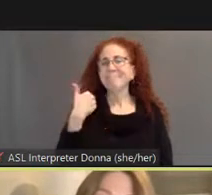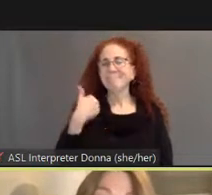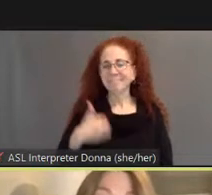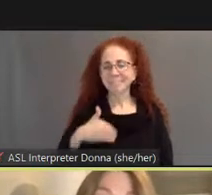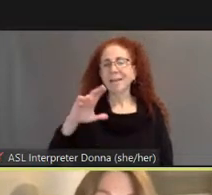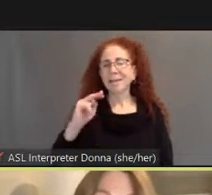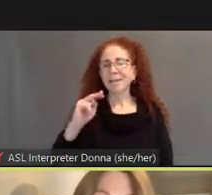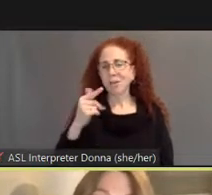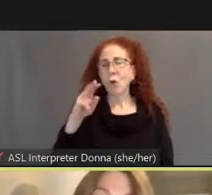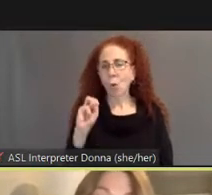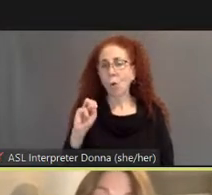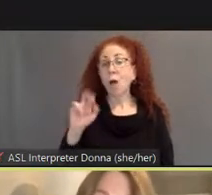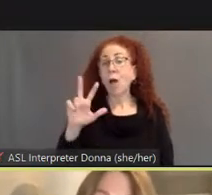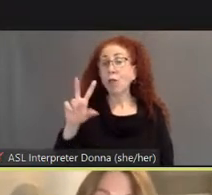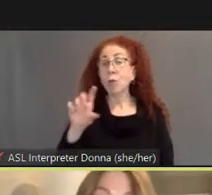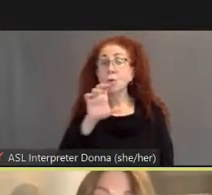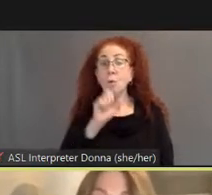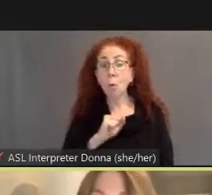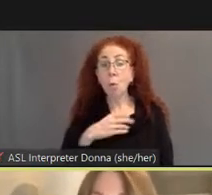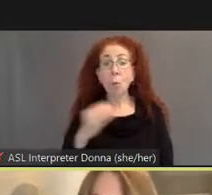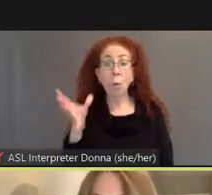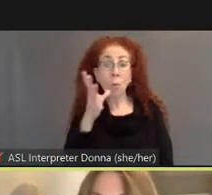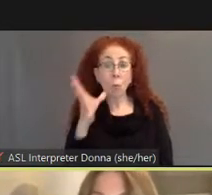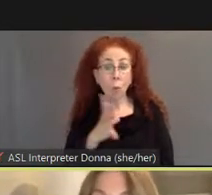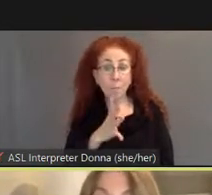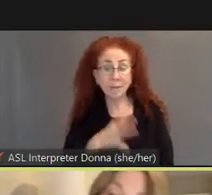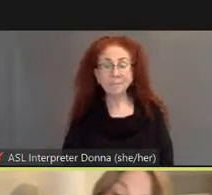Sardella. I am a 31-year-old white woman with